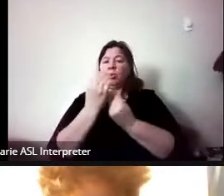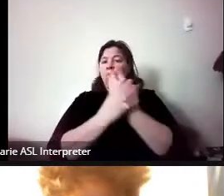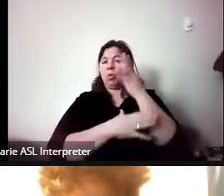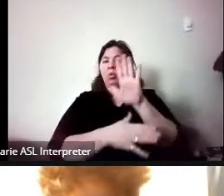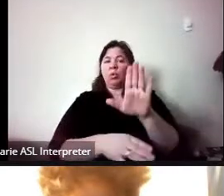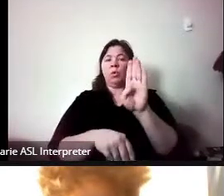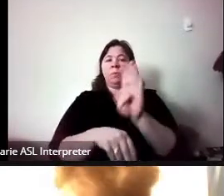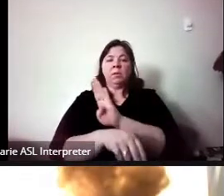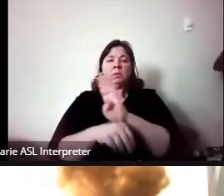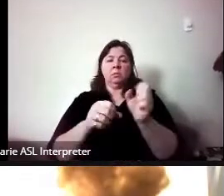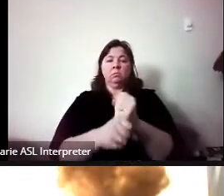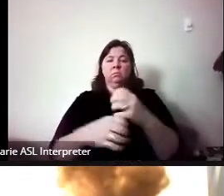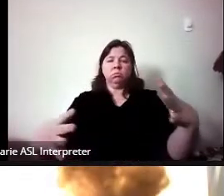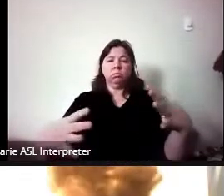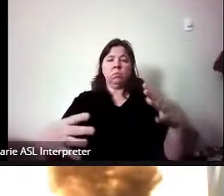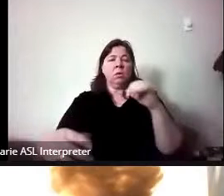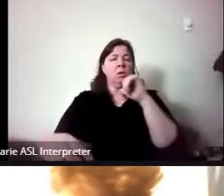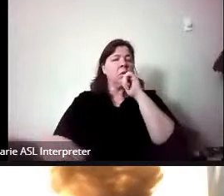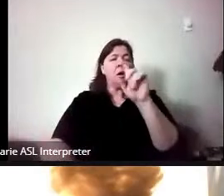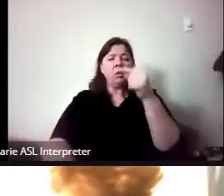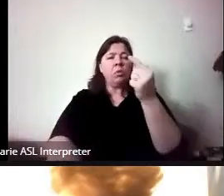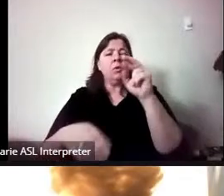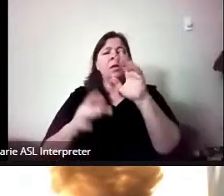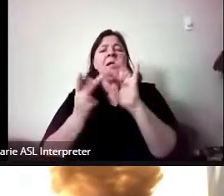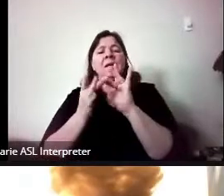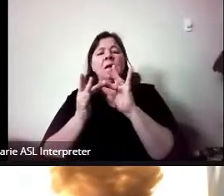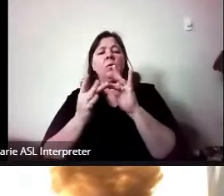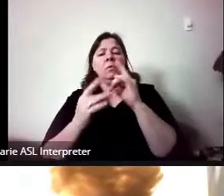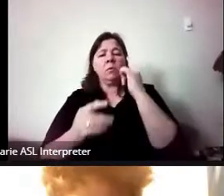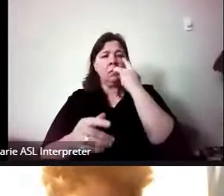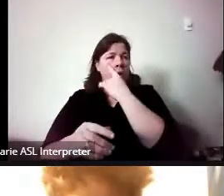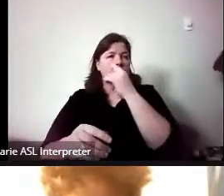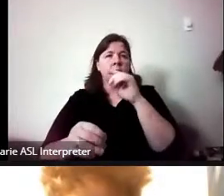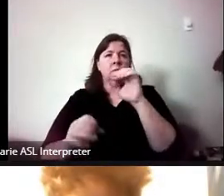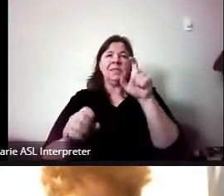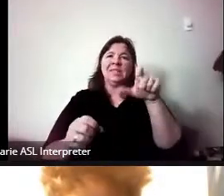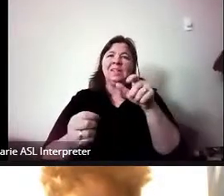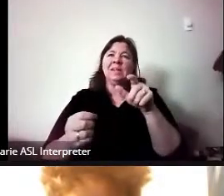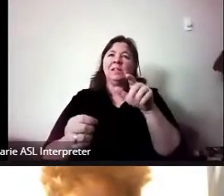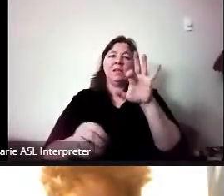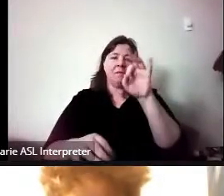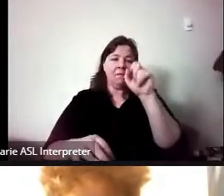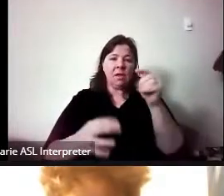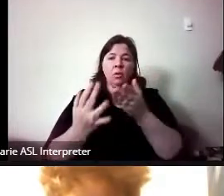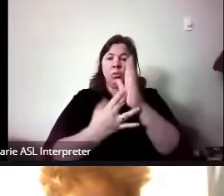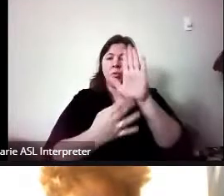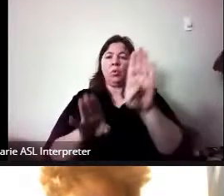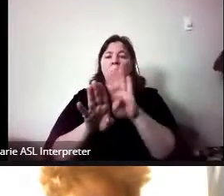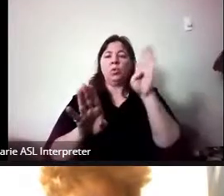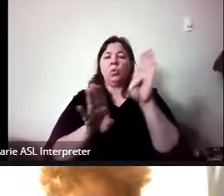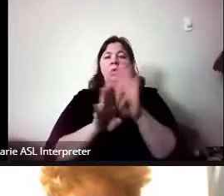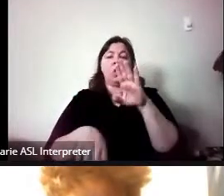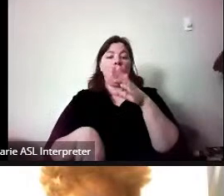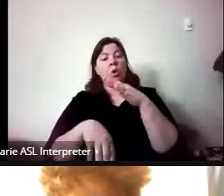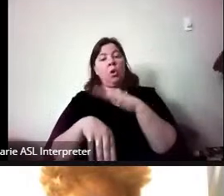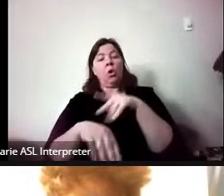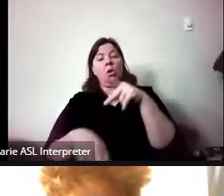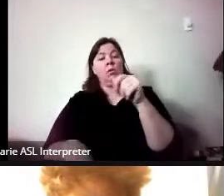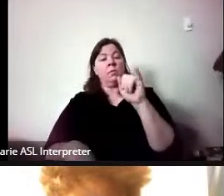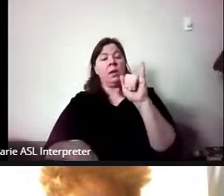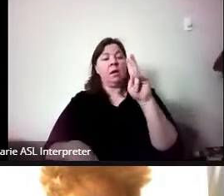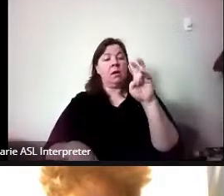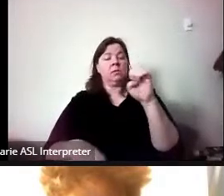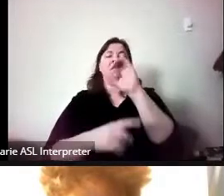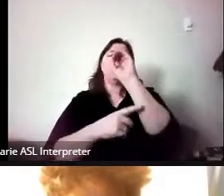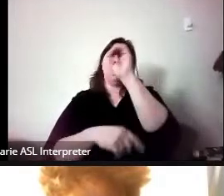business. It doesn't have to be network marketing, just to get eyes and leads, feet through your door. Onpassive will be the solution to